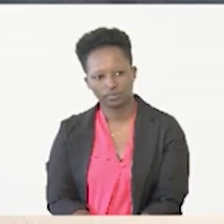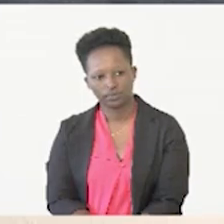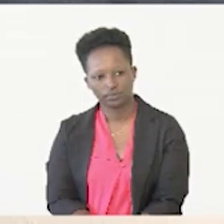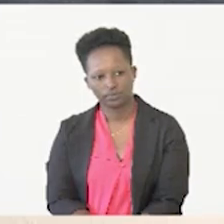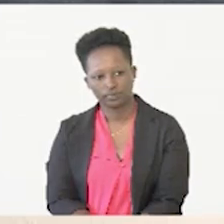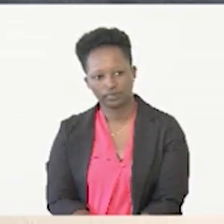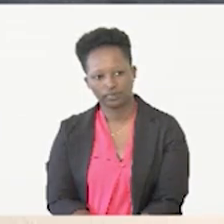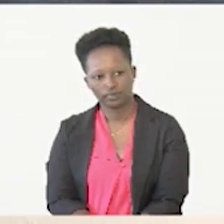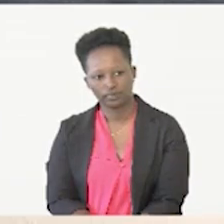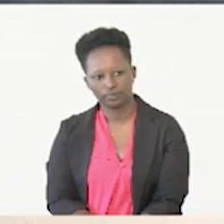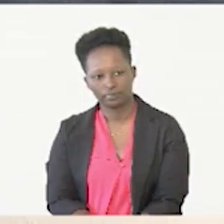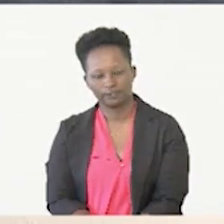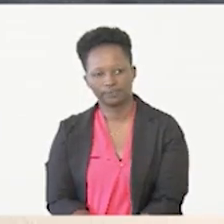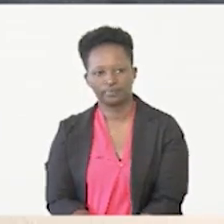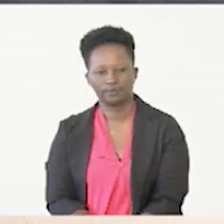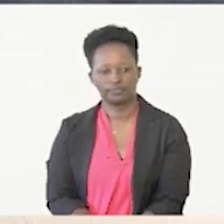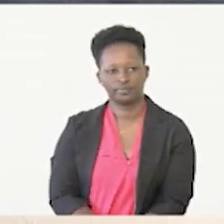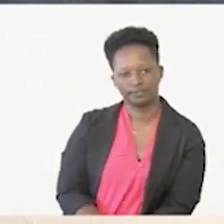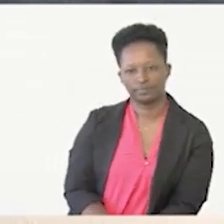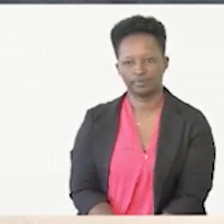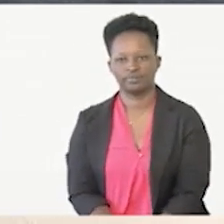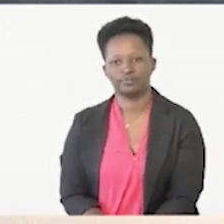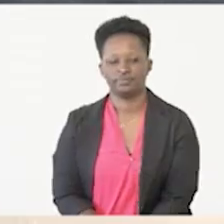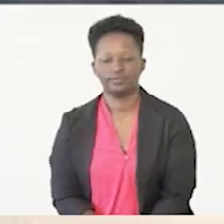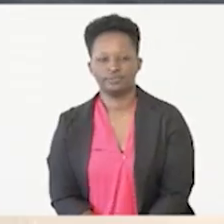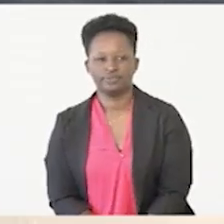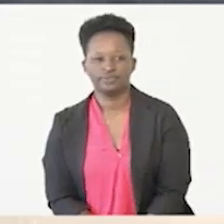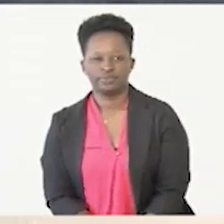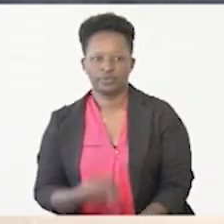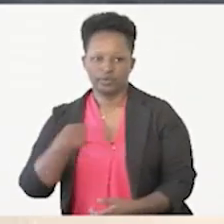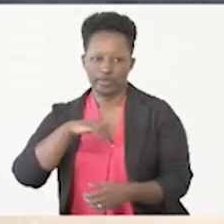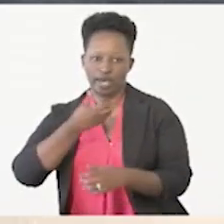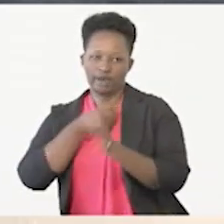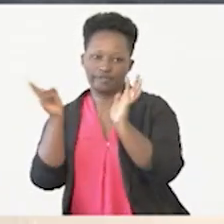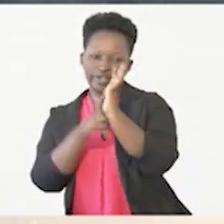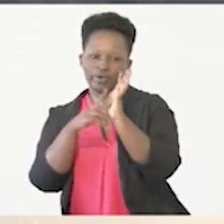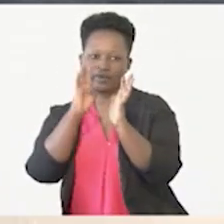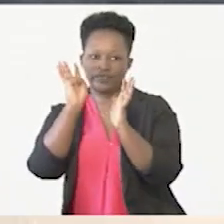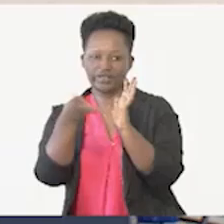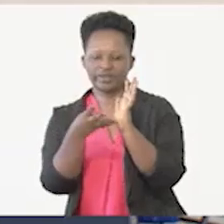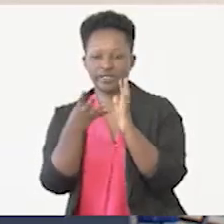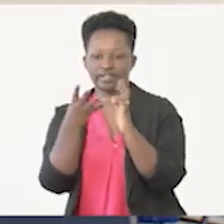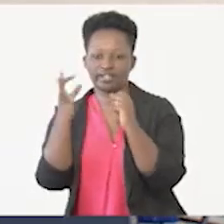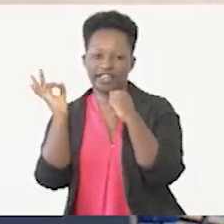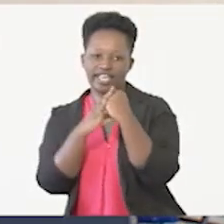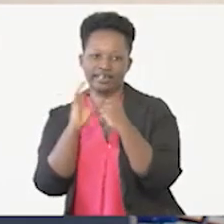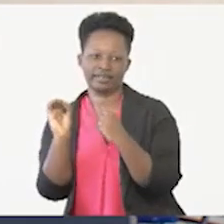have 4. We have 4. We have 4. So it is